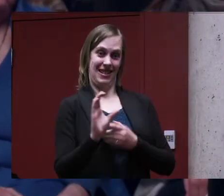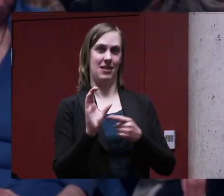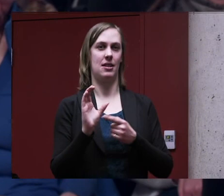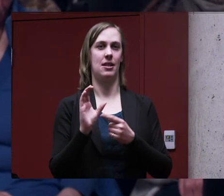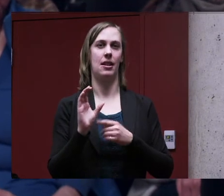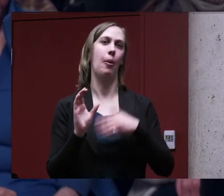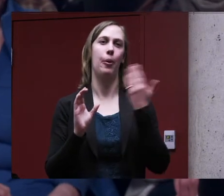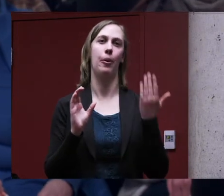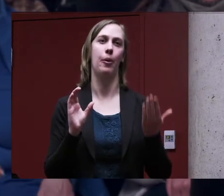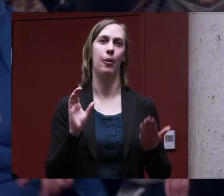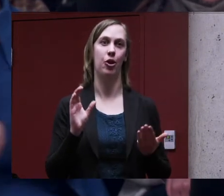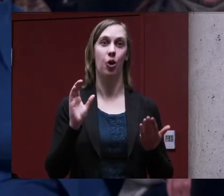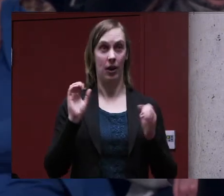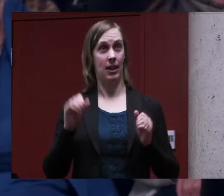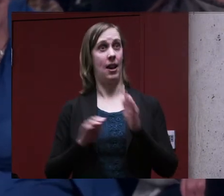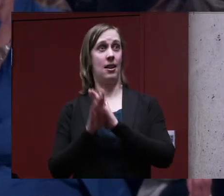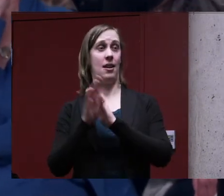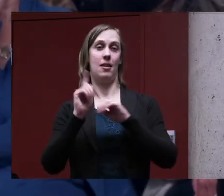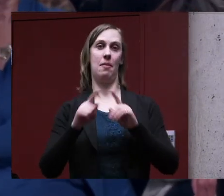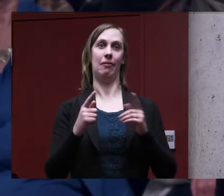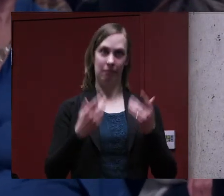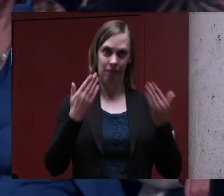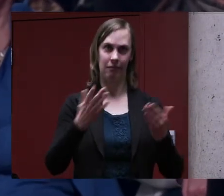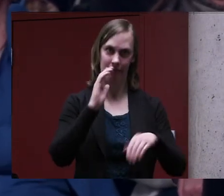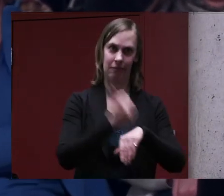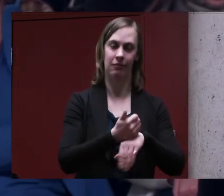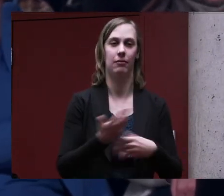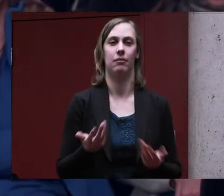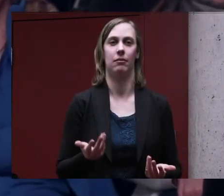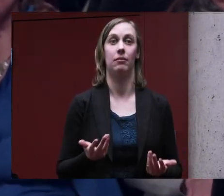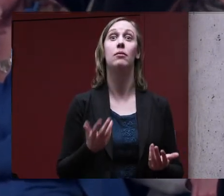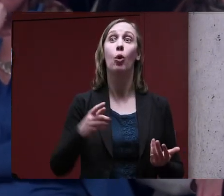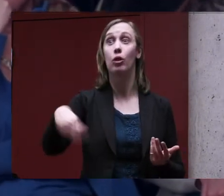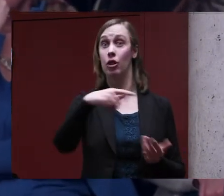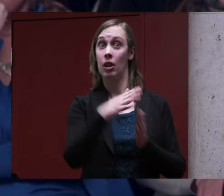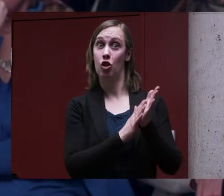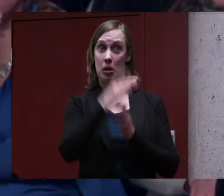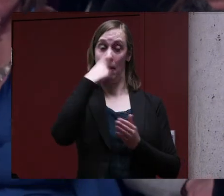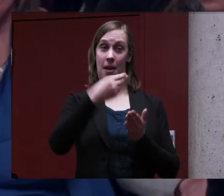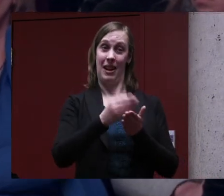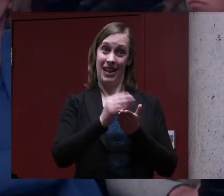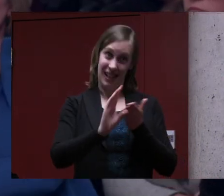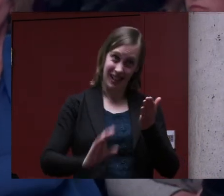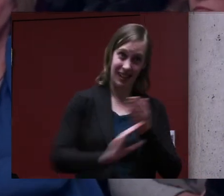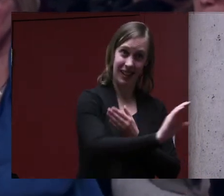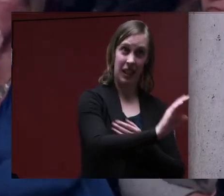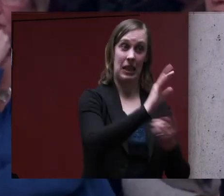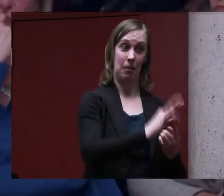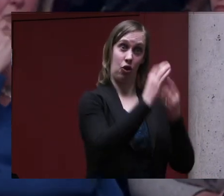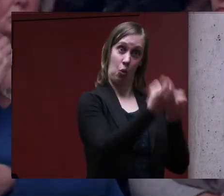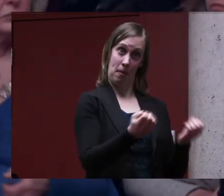if you're interested in perhaps helping fund at least the special equipment portion of it, get in touch with